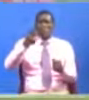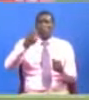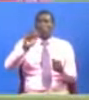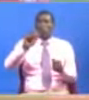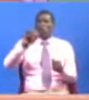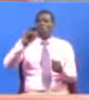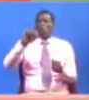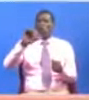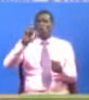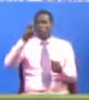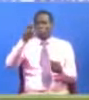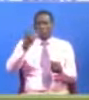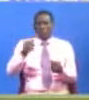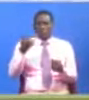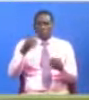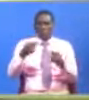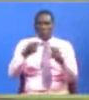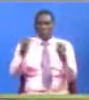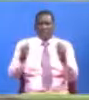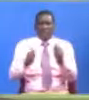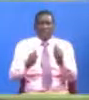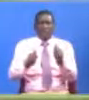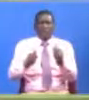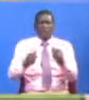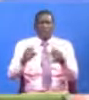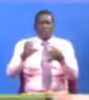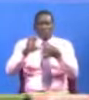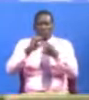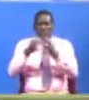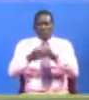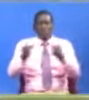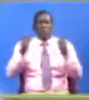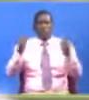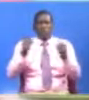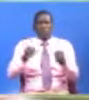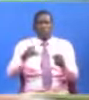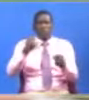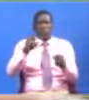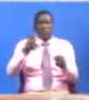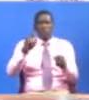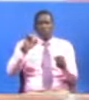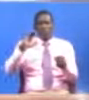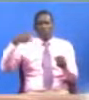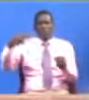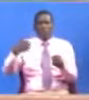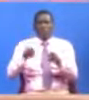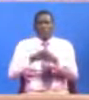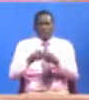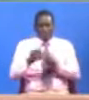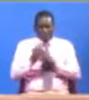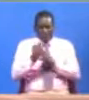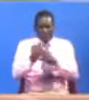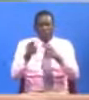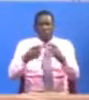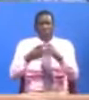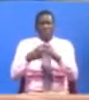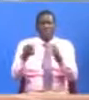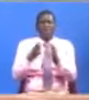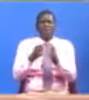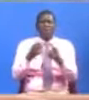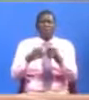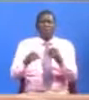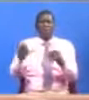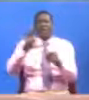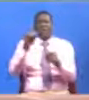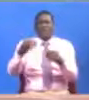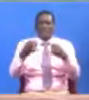up against Olympic silver medalist Ferguson Rotich, and he didn't hold back as he took the lead from the get-go. But African Games